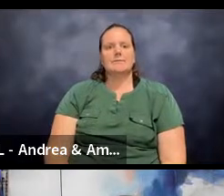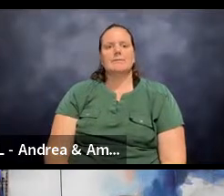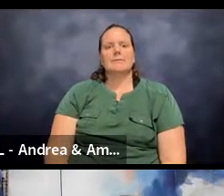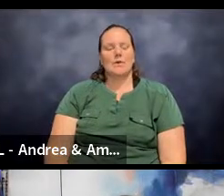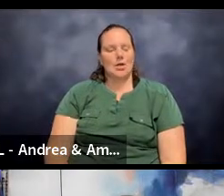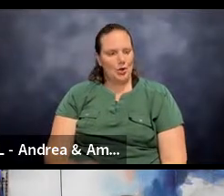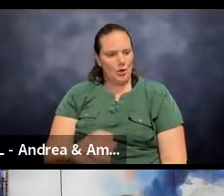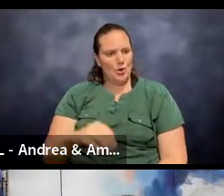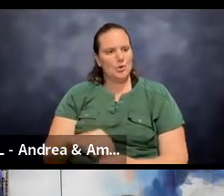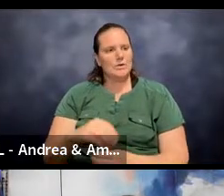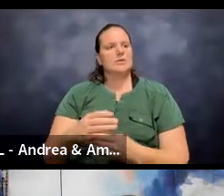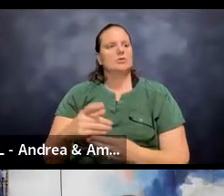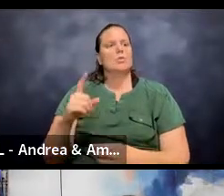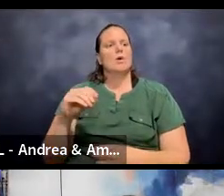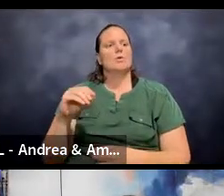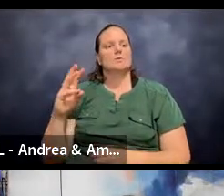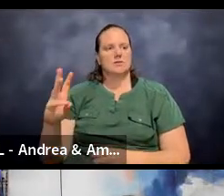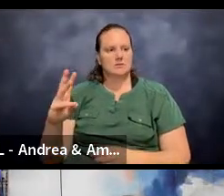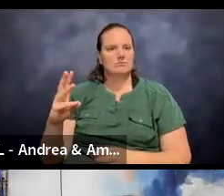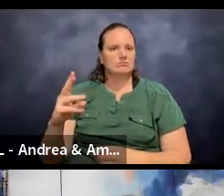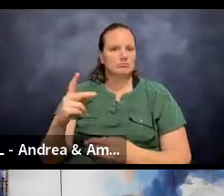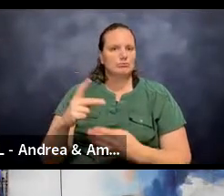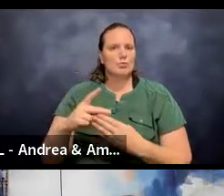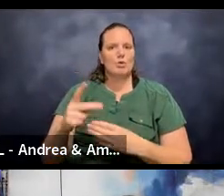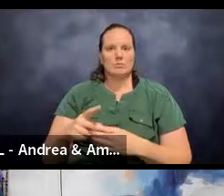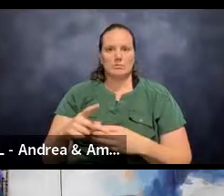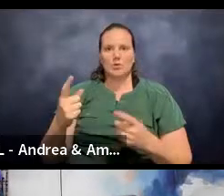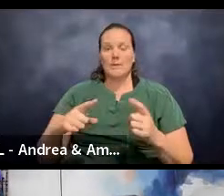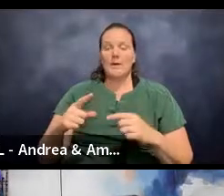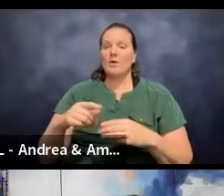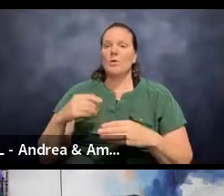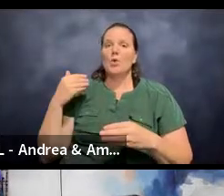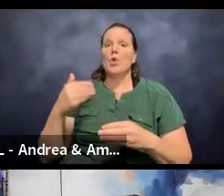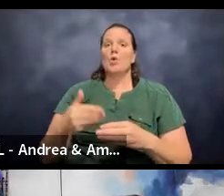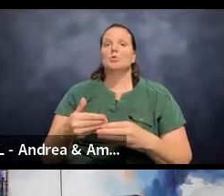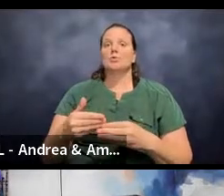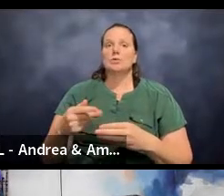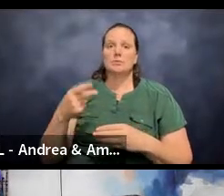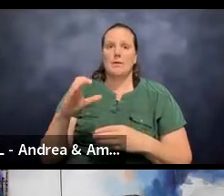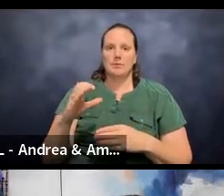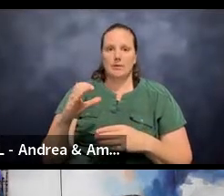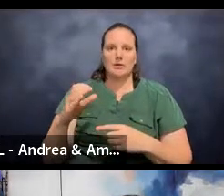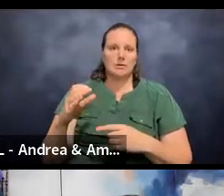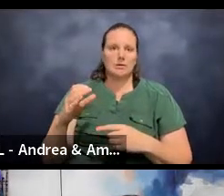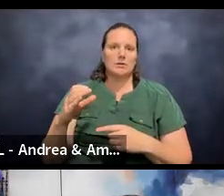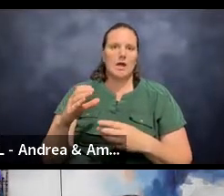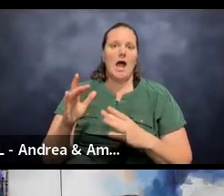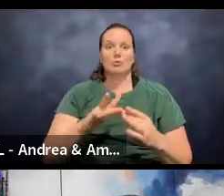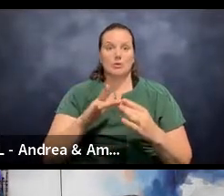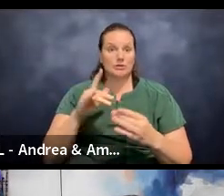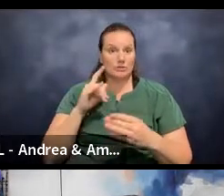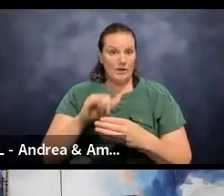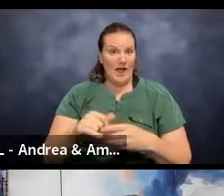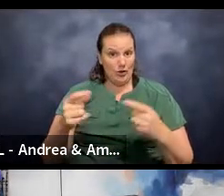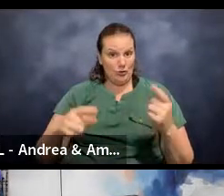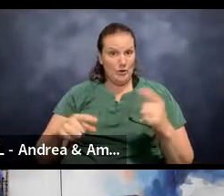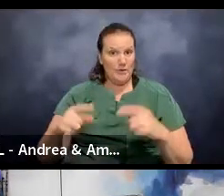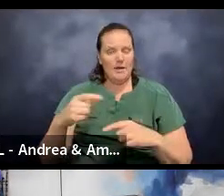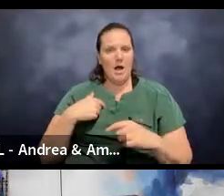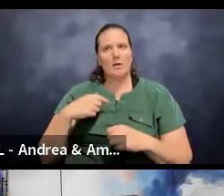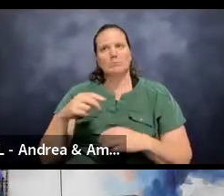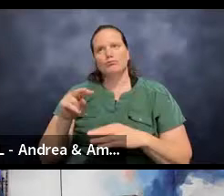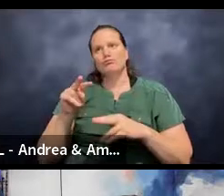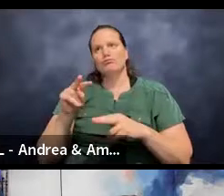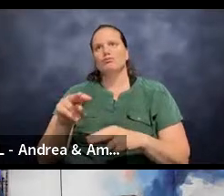106 programmatic agreement. So when we get closer to the public outreach for the programmatic agreement, I am anticipating that